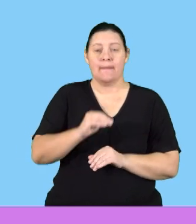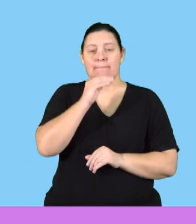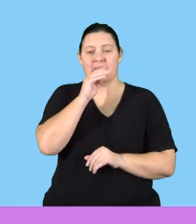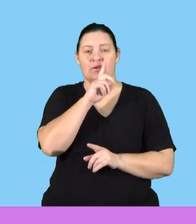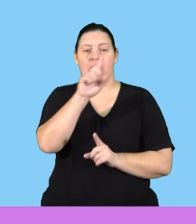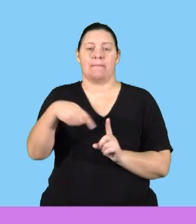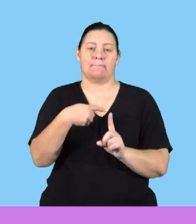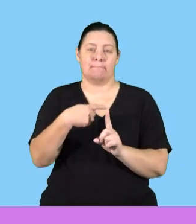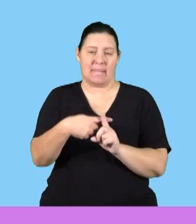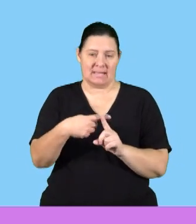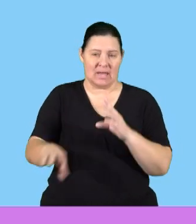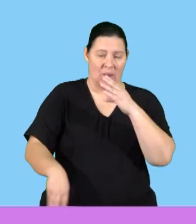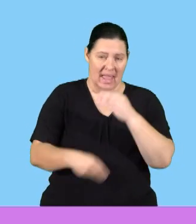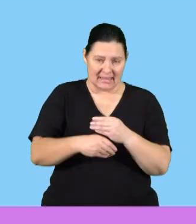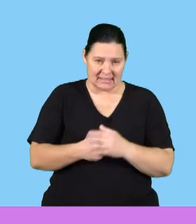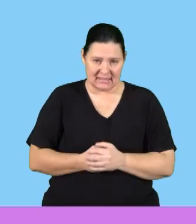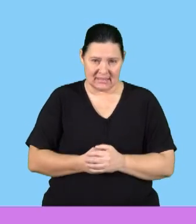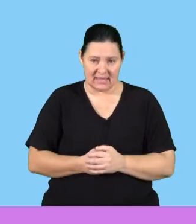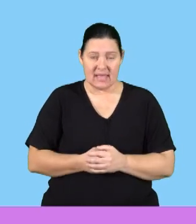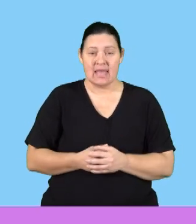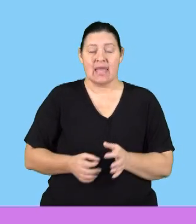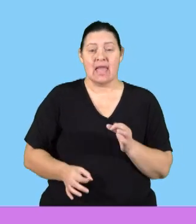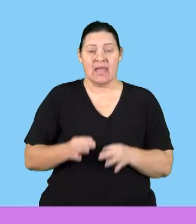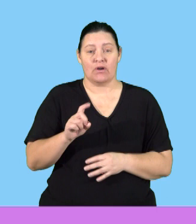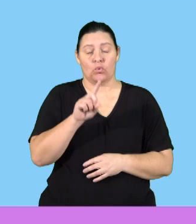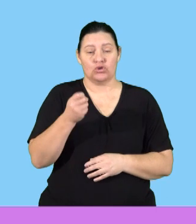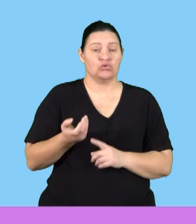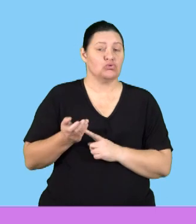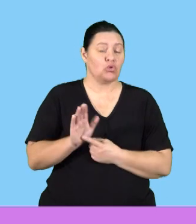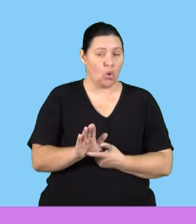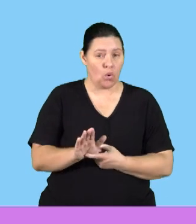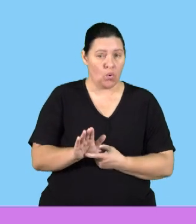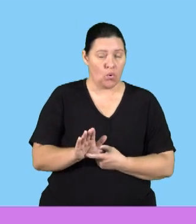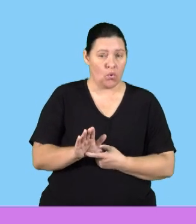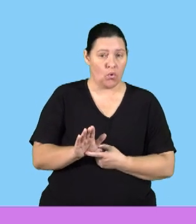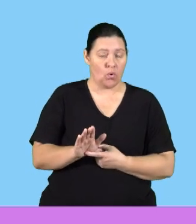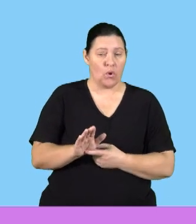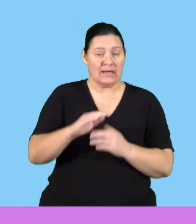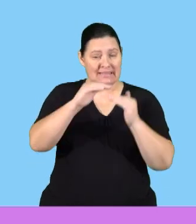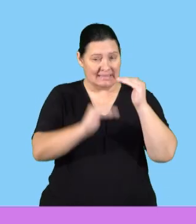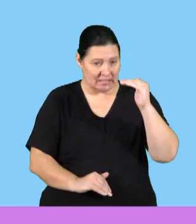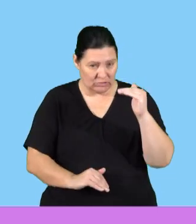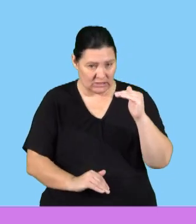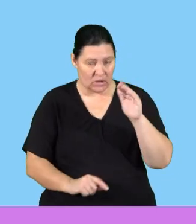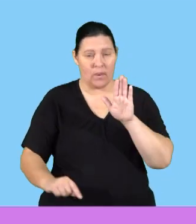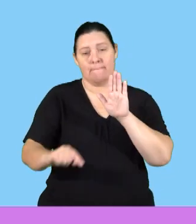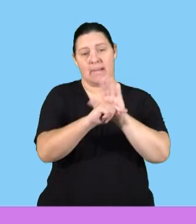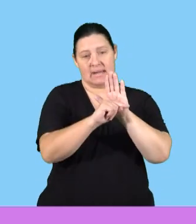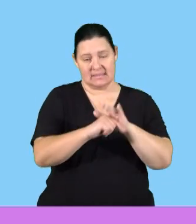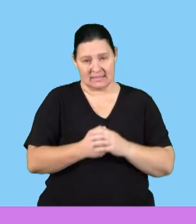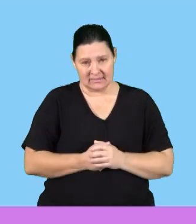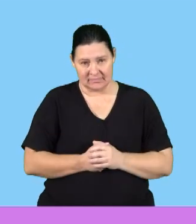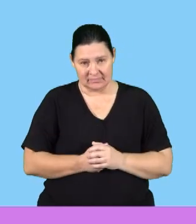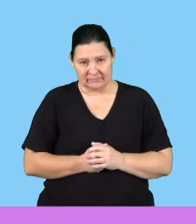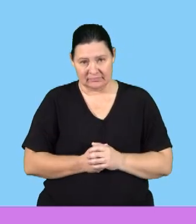then it means we add. And then if the question shows that there was a decrease,